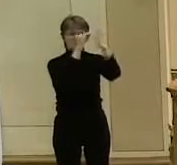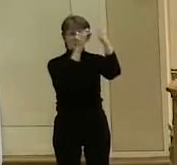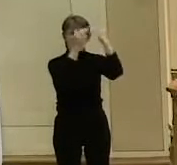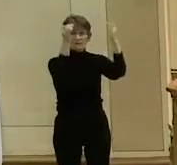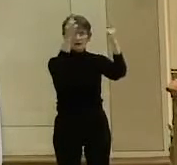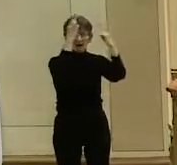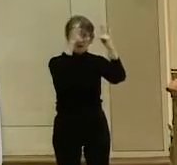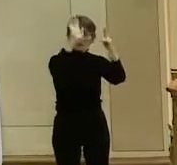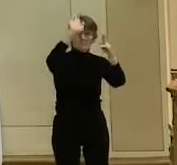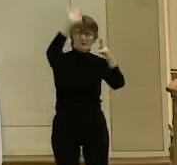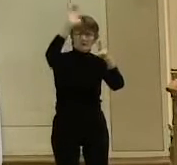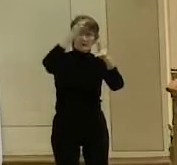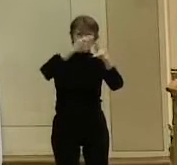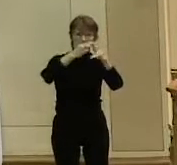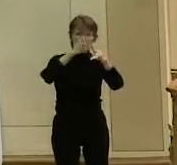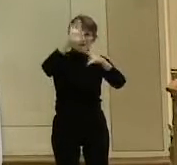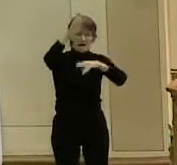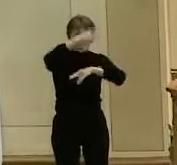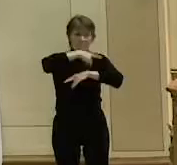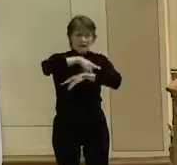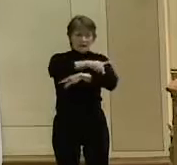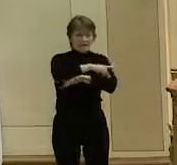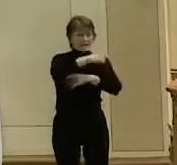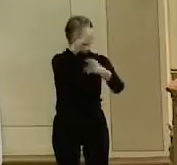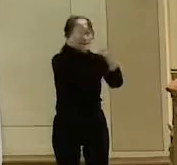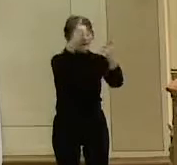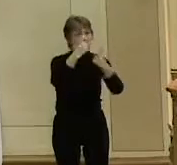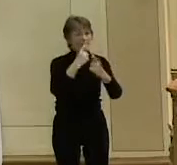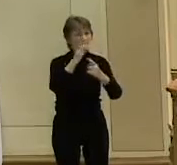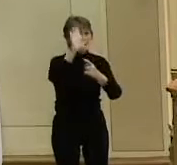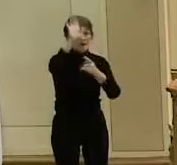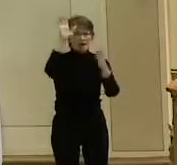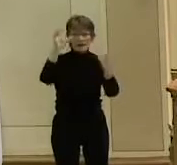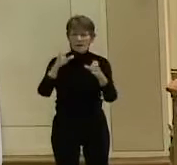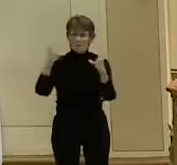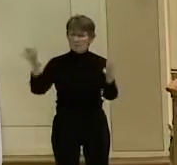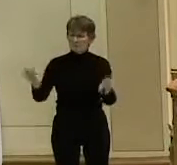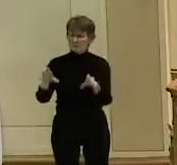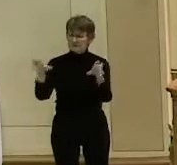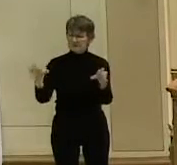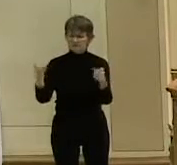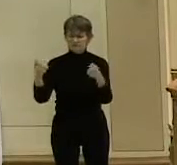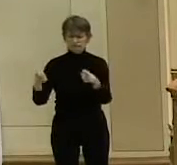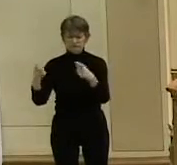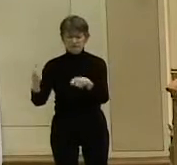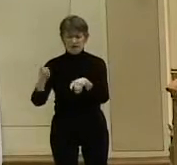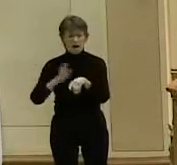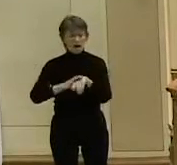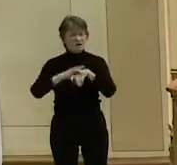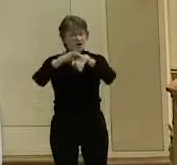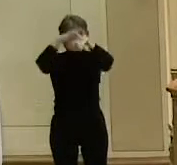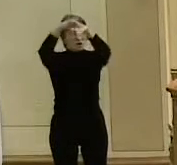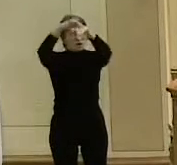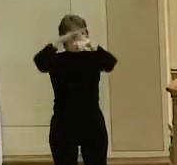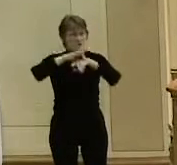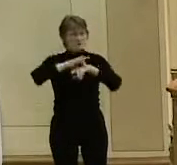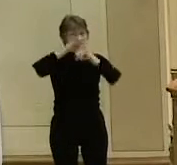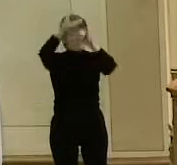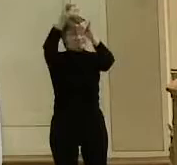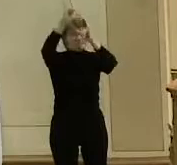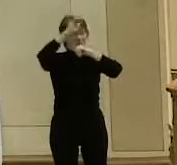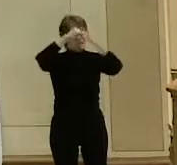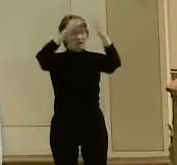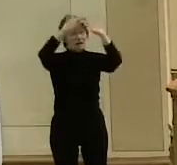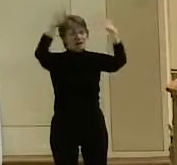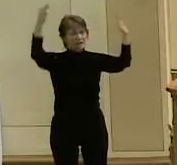in heaven, hallowed be thy name. Thy kingdom come, thy will be done, on earth as it is